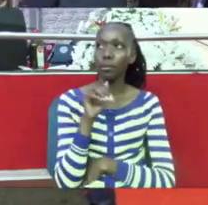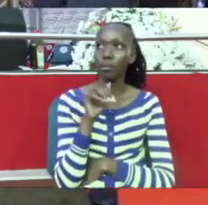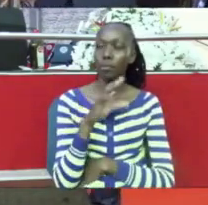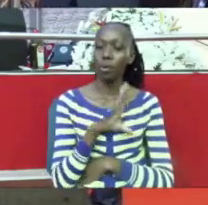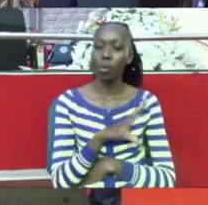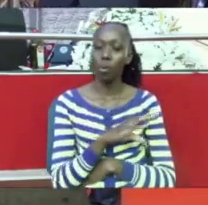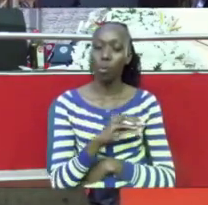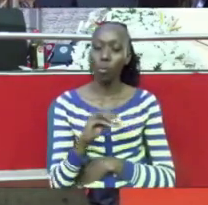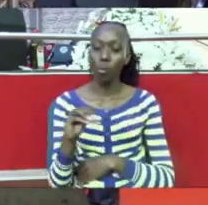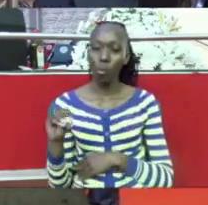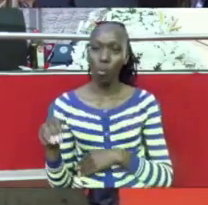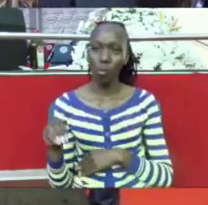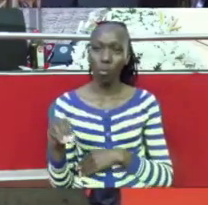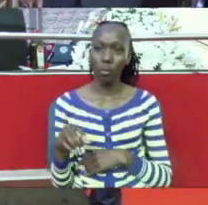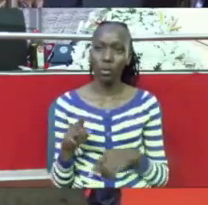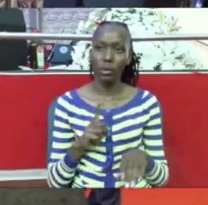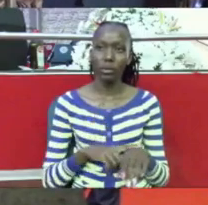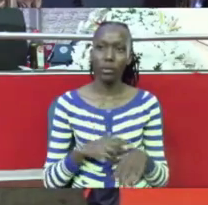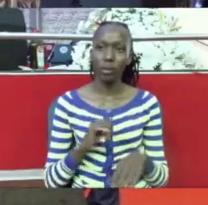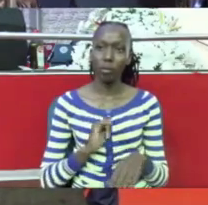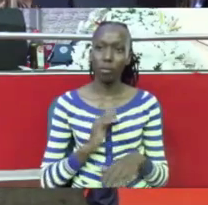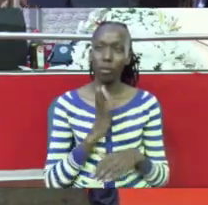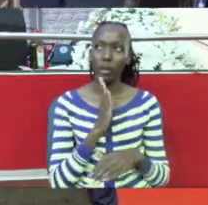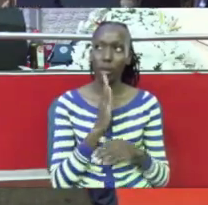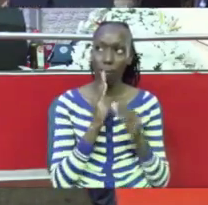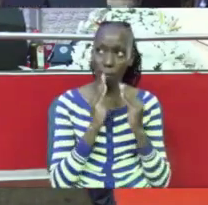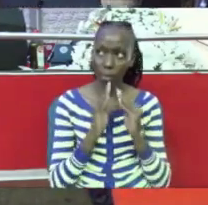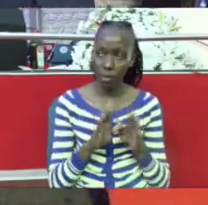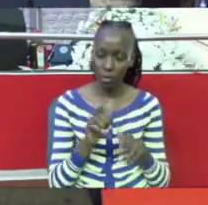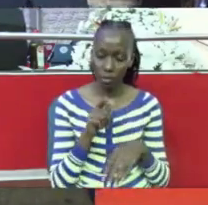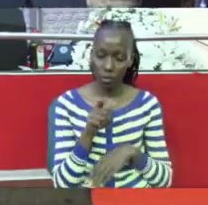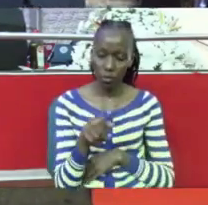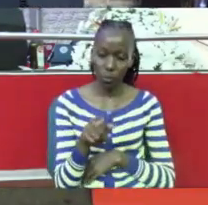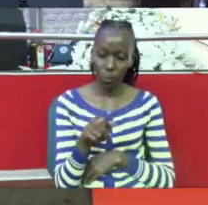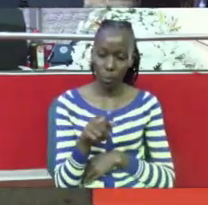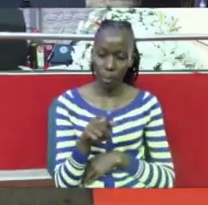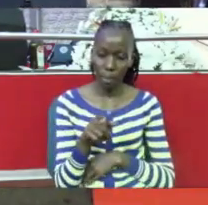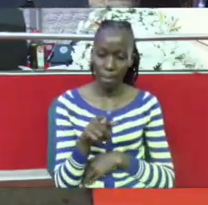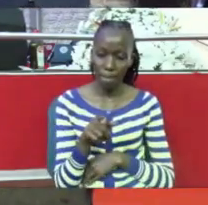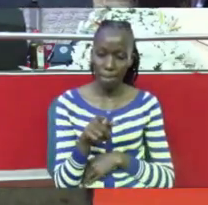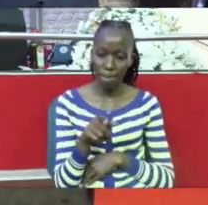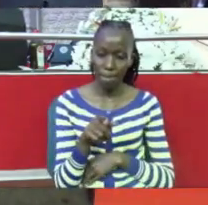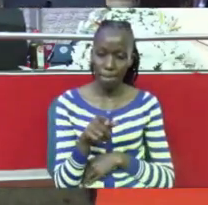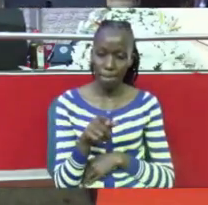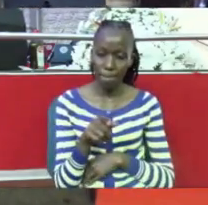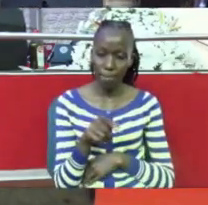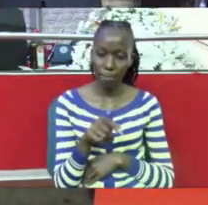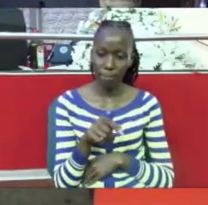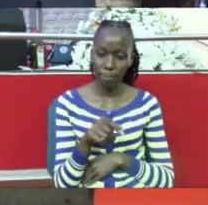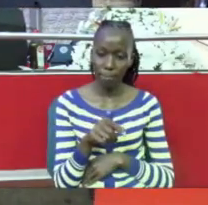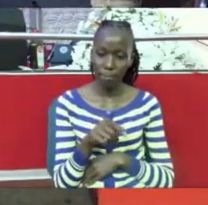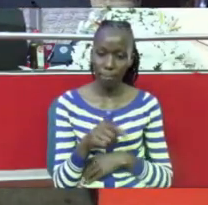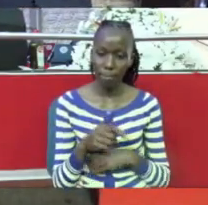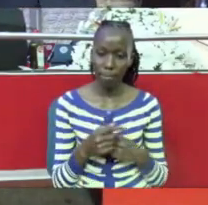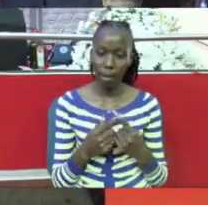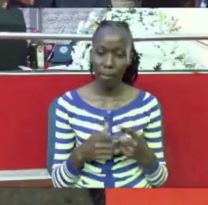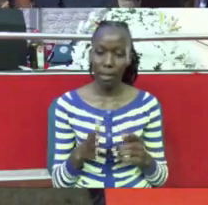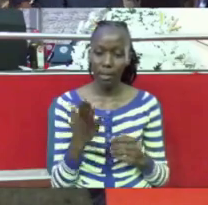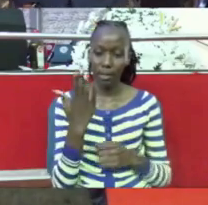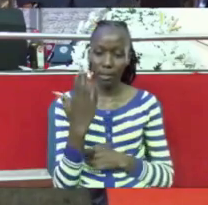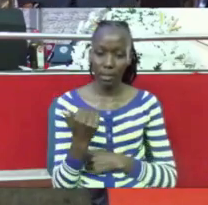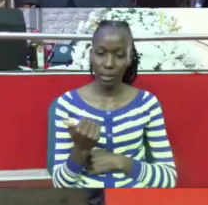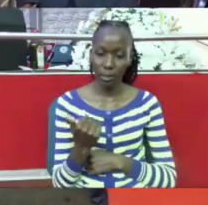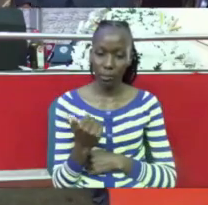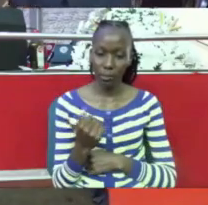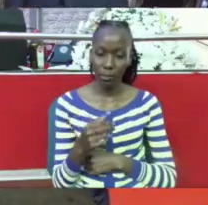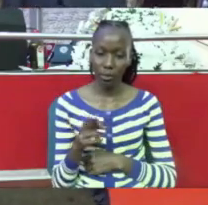to him so that he can eat and bless him. Ili apike ampatie ili aweze kumbariki. And because Rebecca loved Jacob so